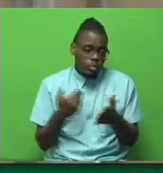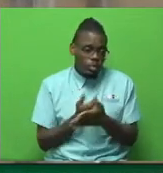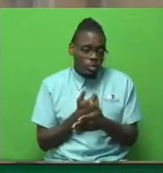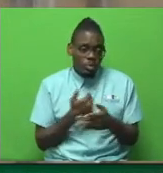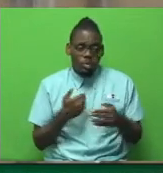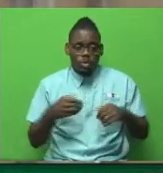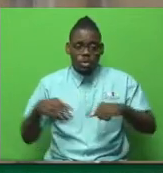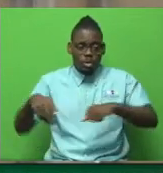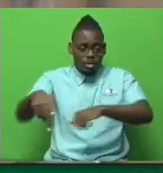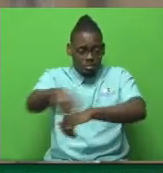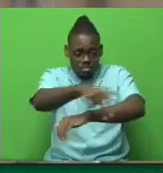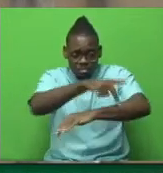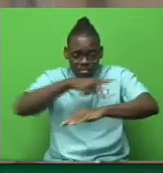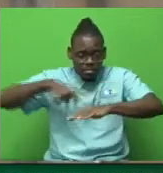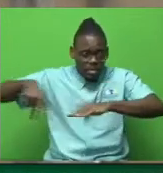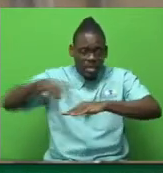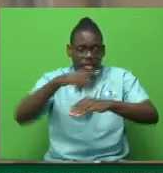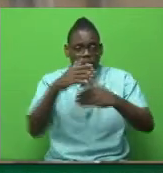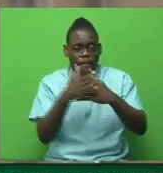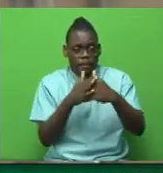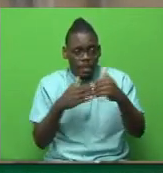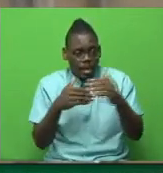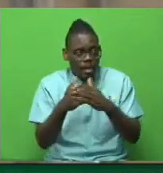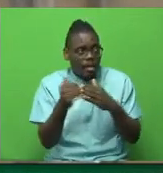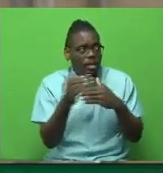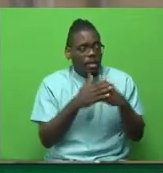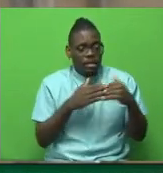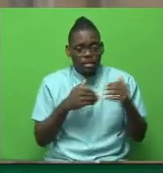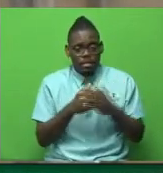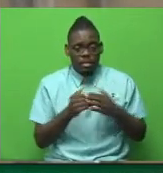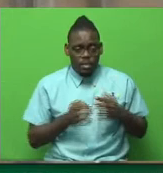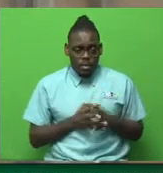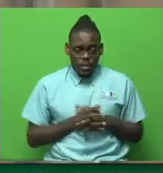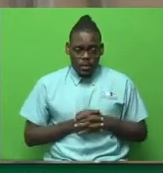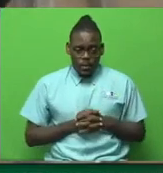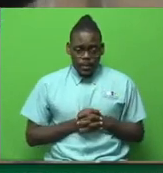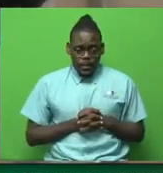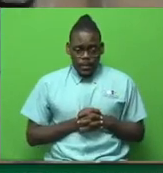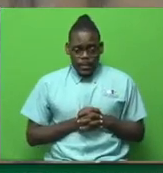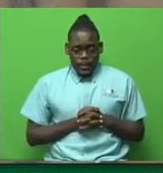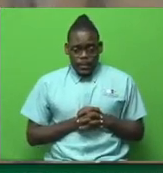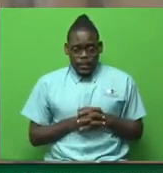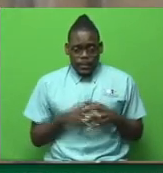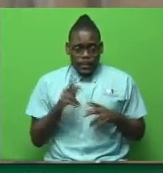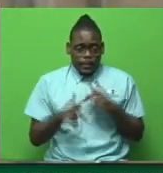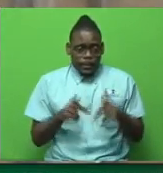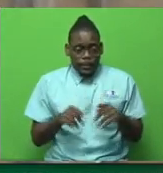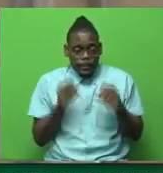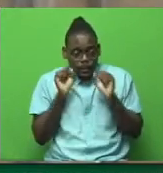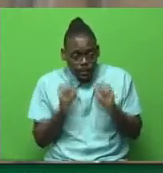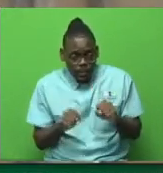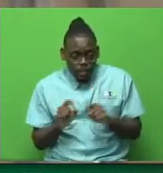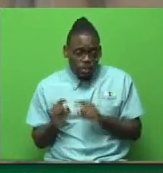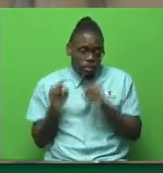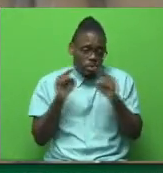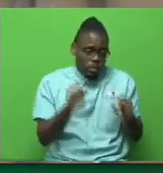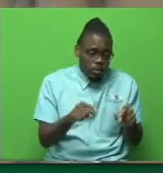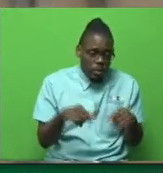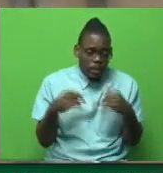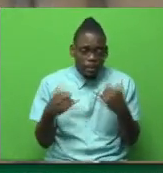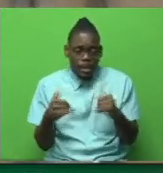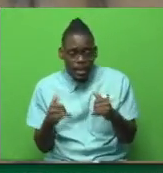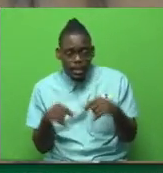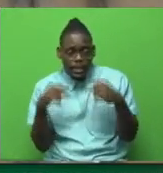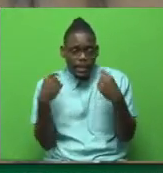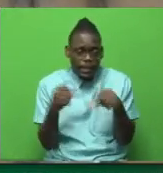savannah with a North facing and a south facing so people can play games and I have approached the minister